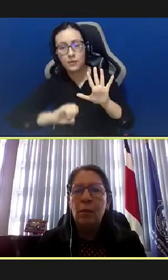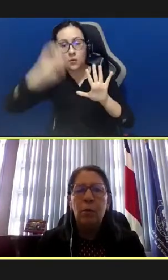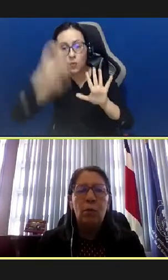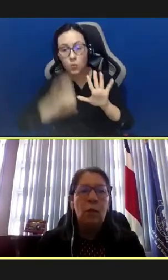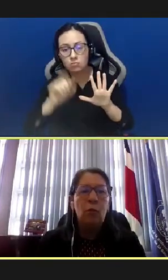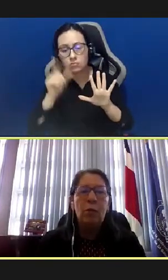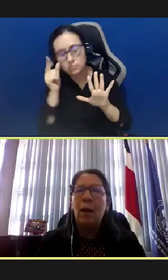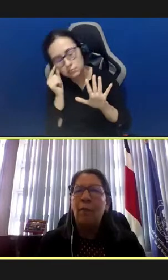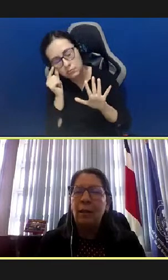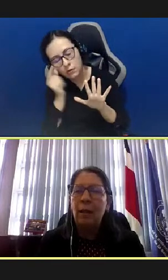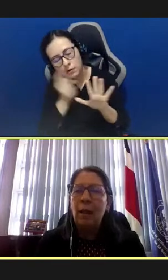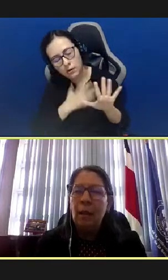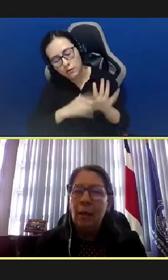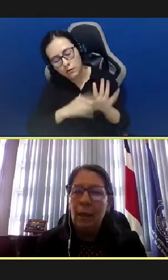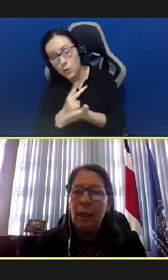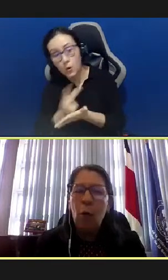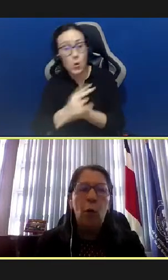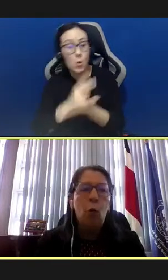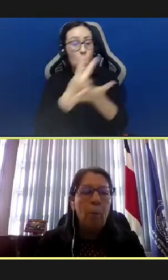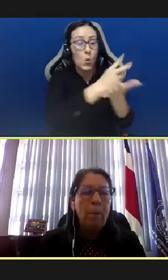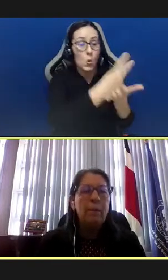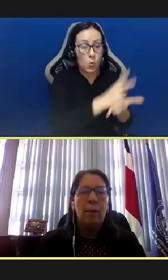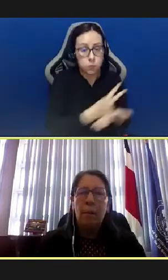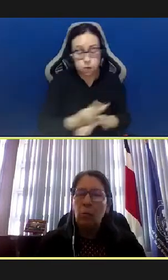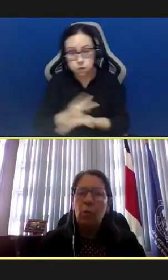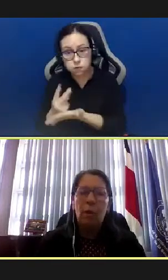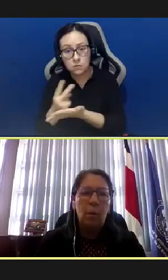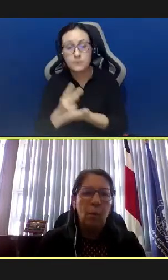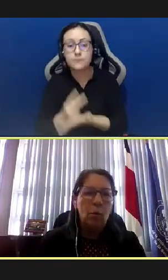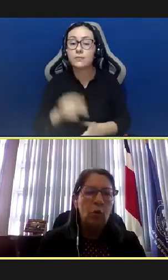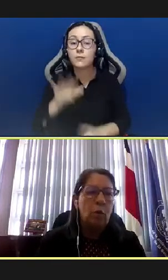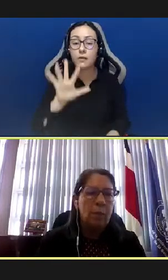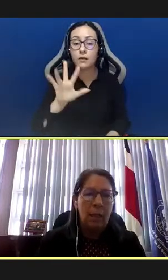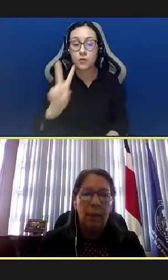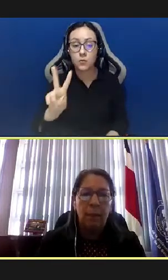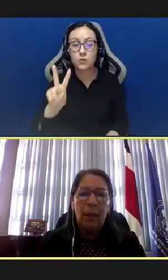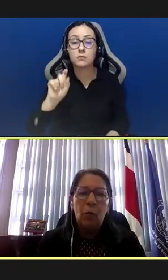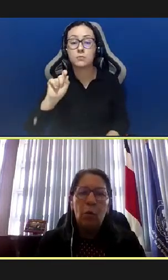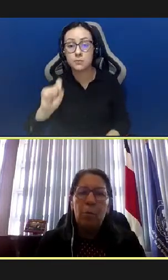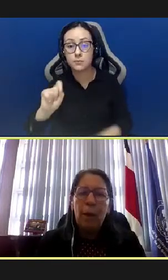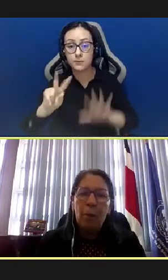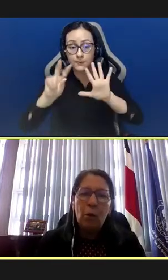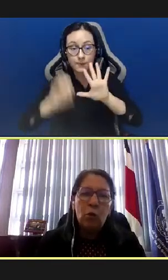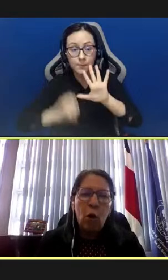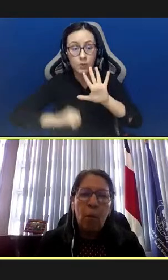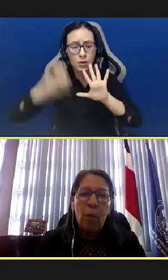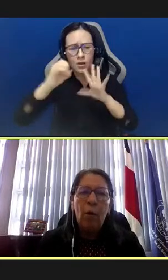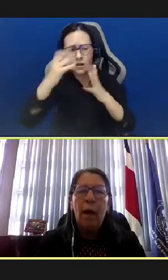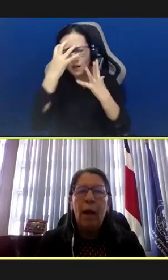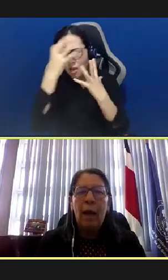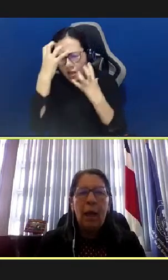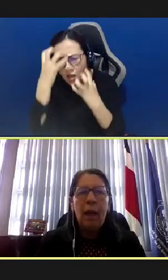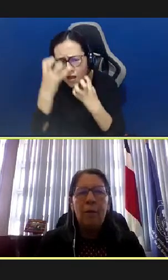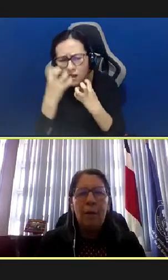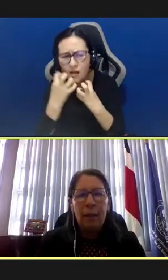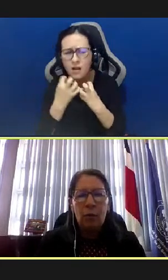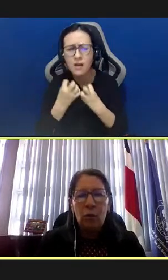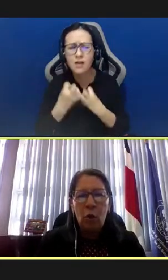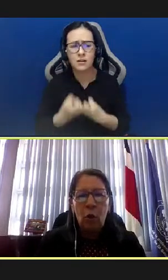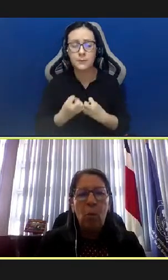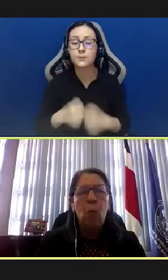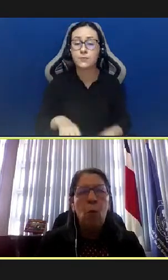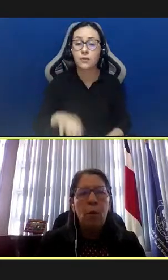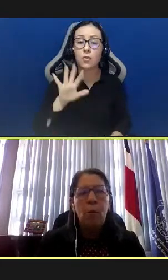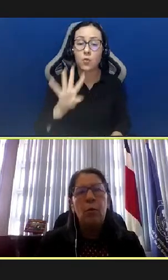for example, their sleeping patterns, signs of depression as well. They had symptoms. 46% had